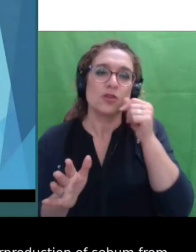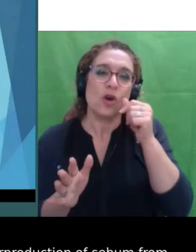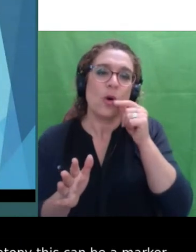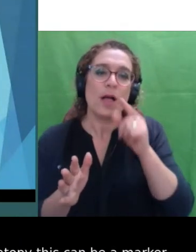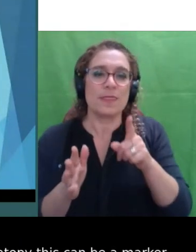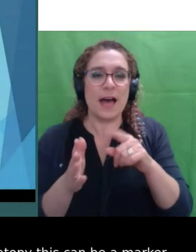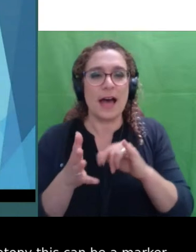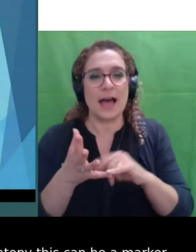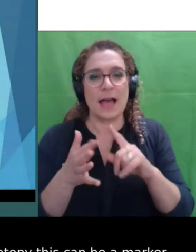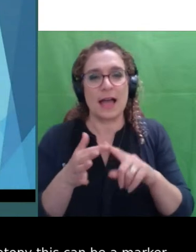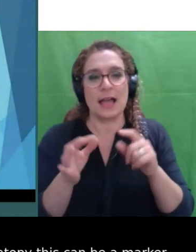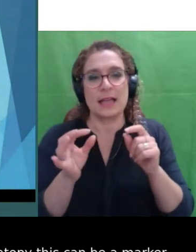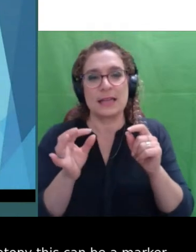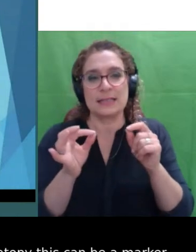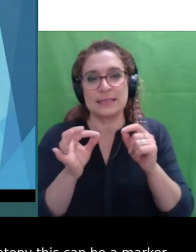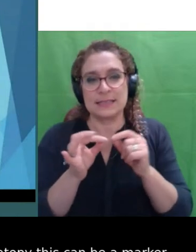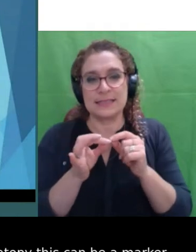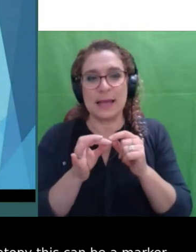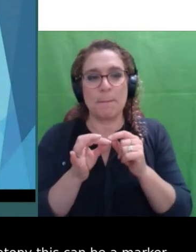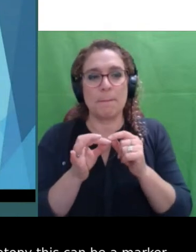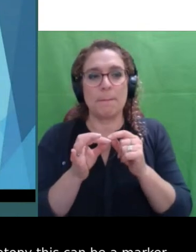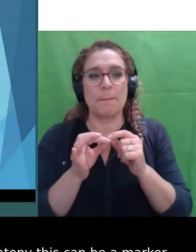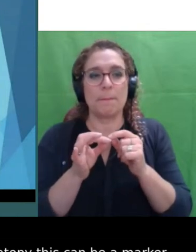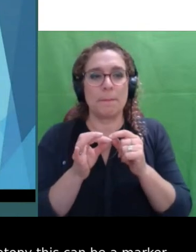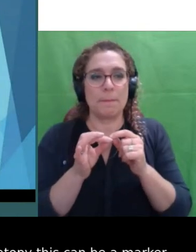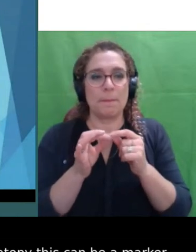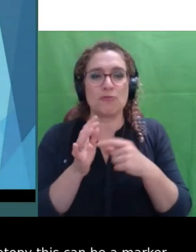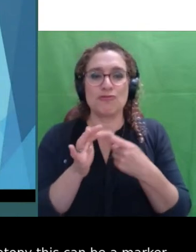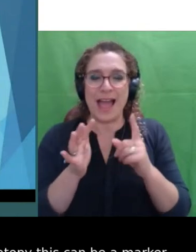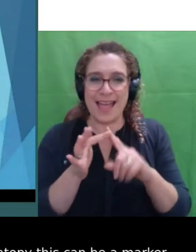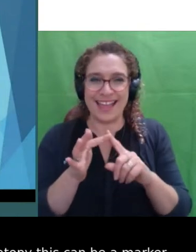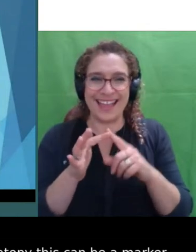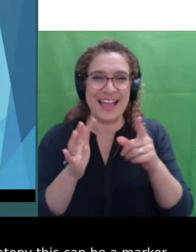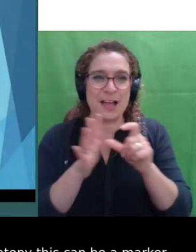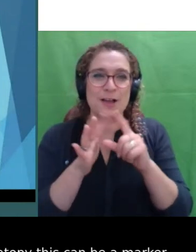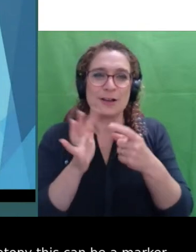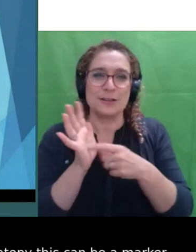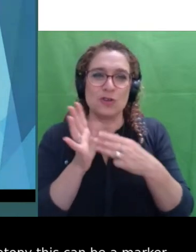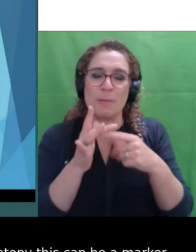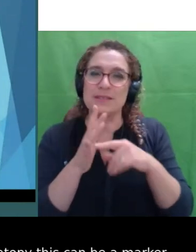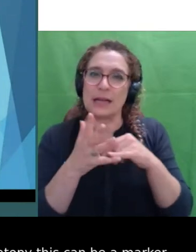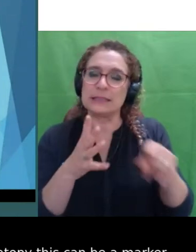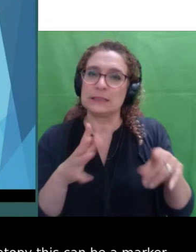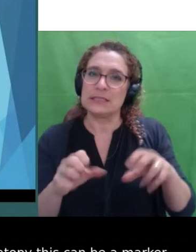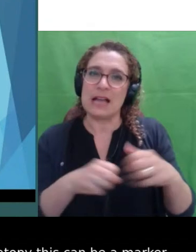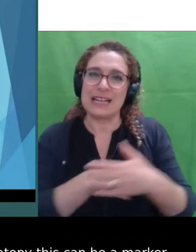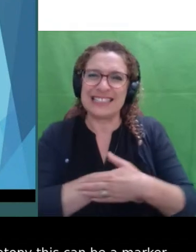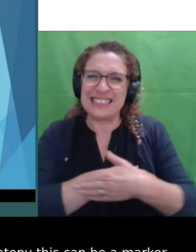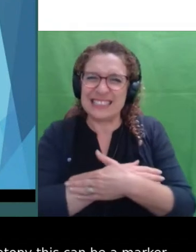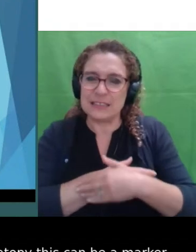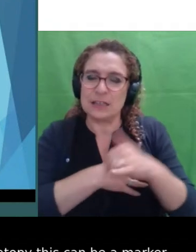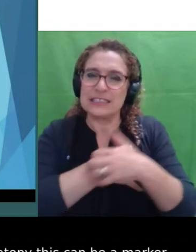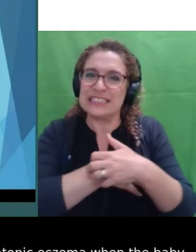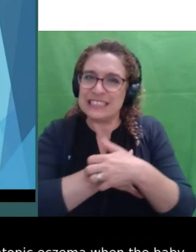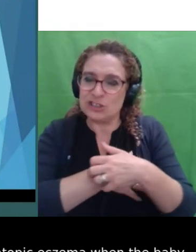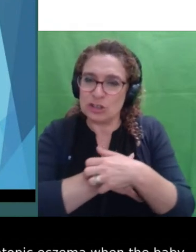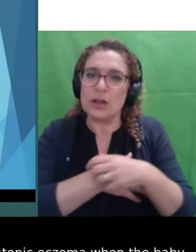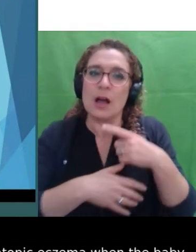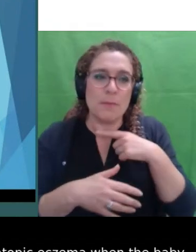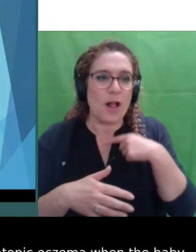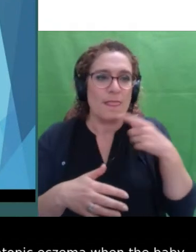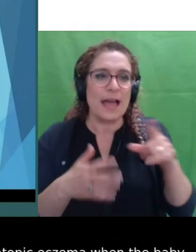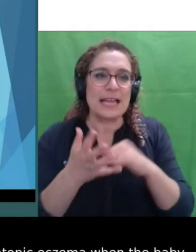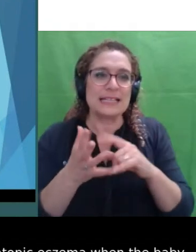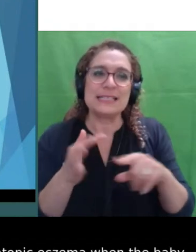turned into atopic dermatitis when the baby starts rubbing itching and scratching because separate dermatitis is never